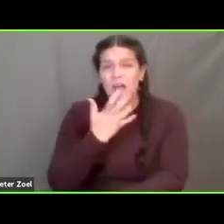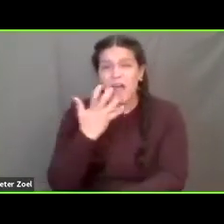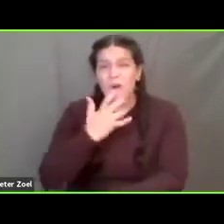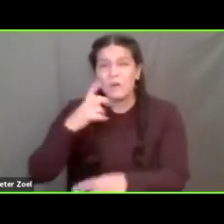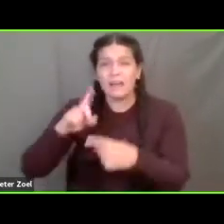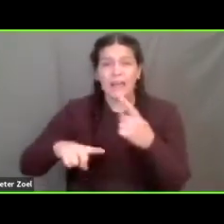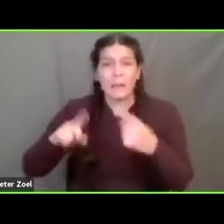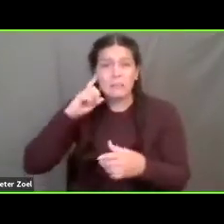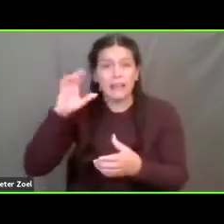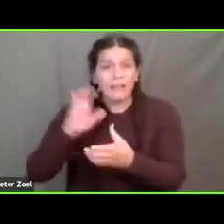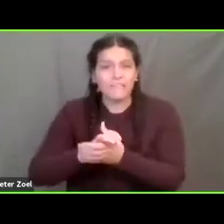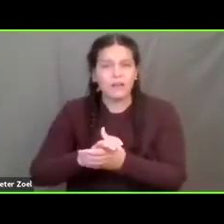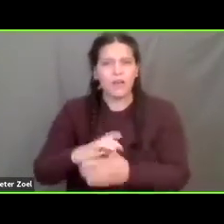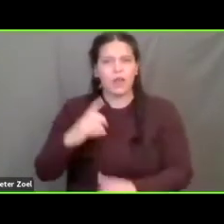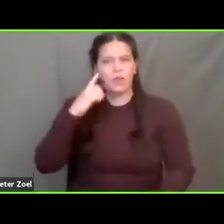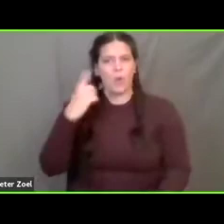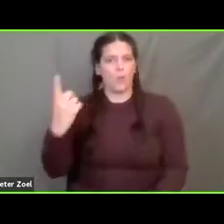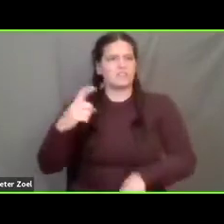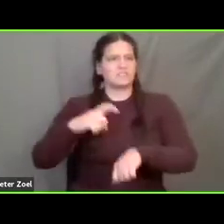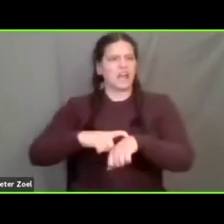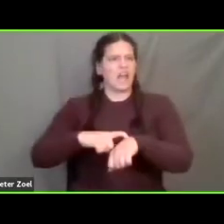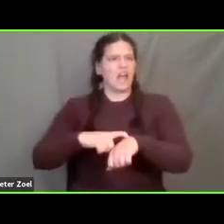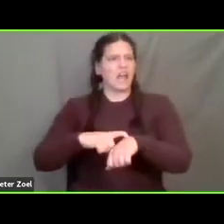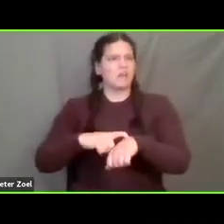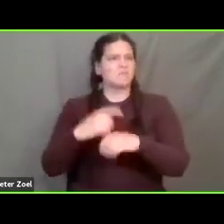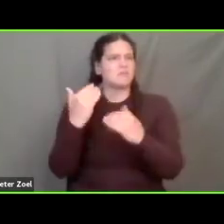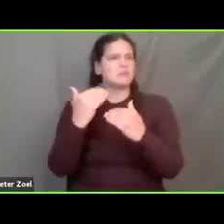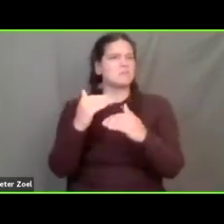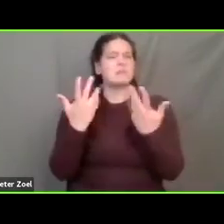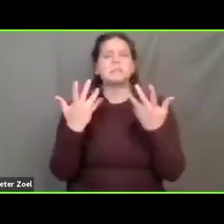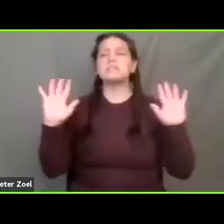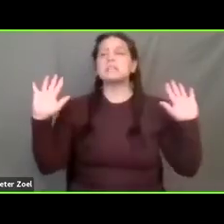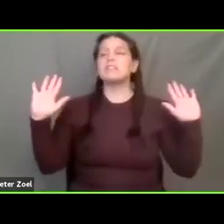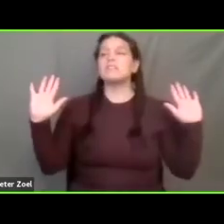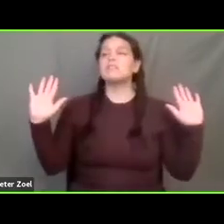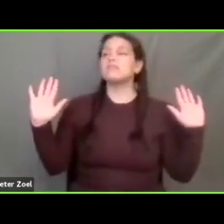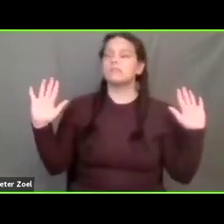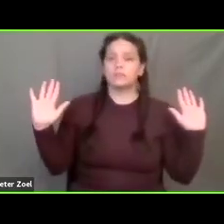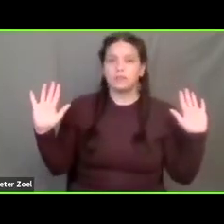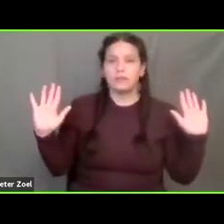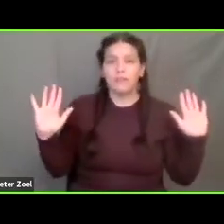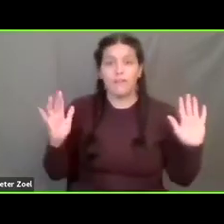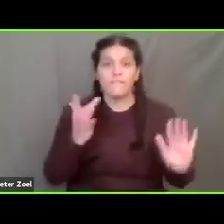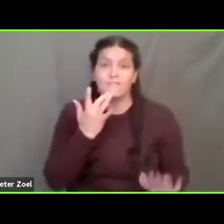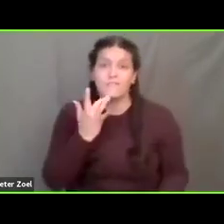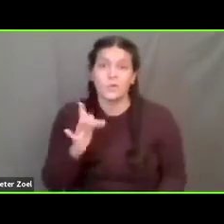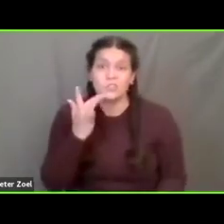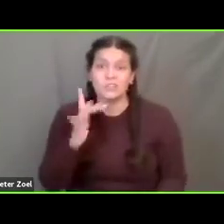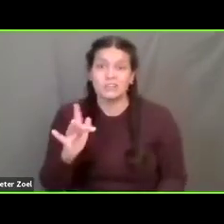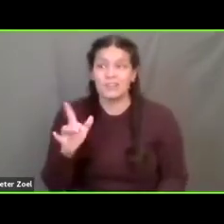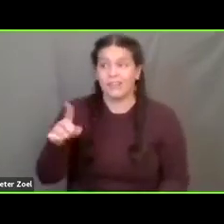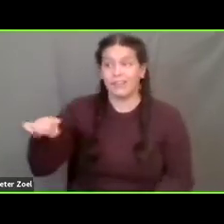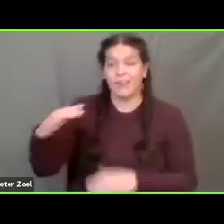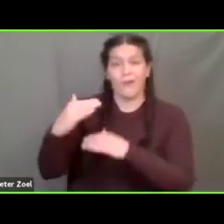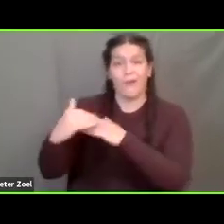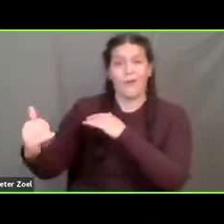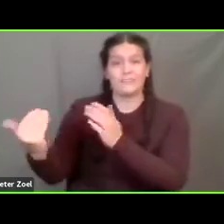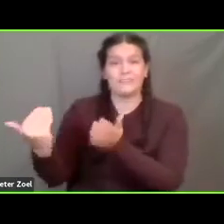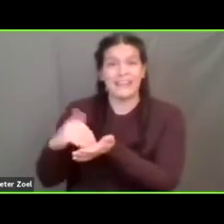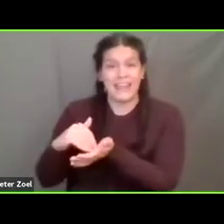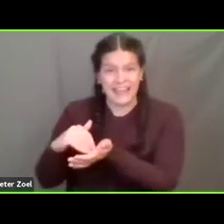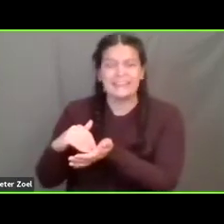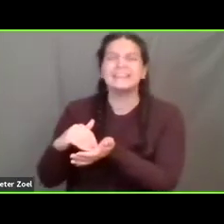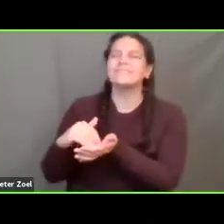thought one time and that's it, but fortunately I was called back and got to do some new songs. So I